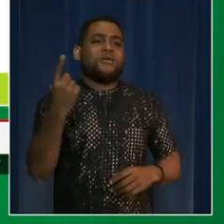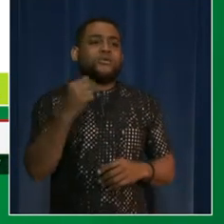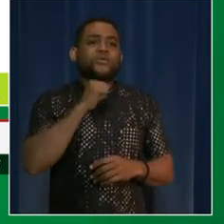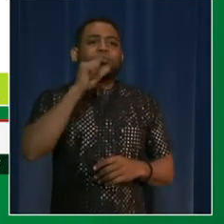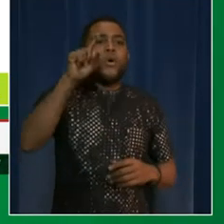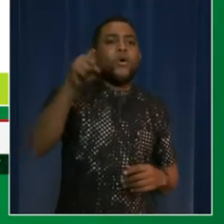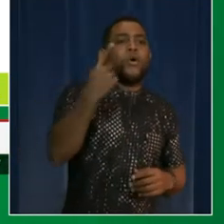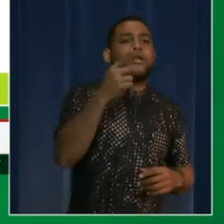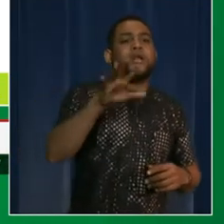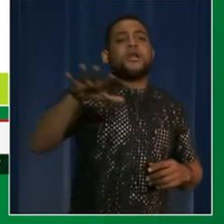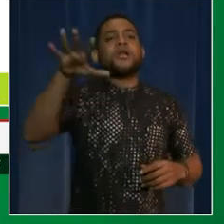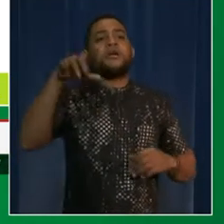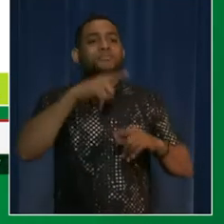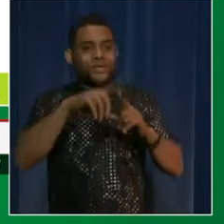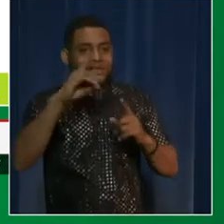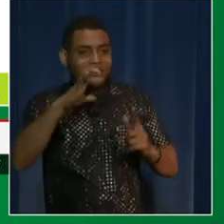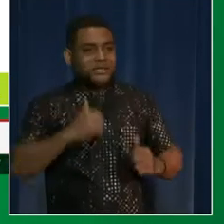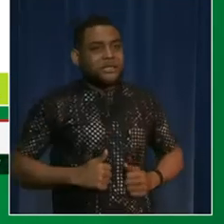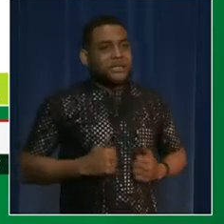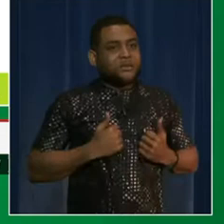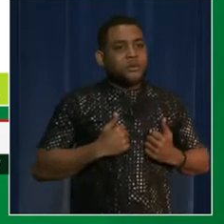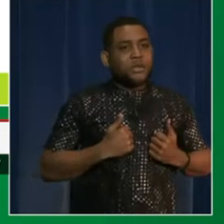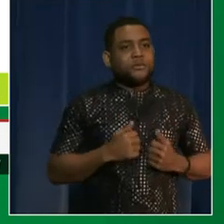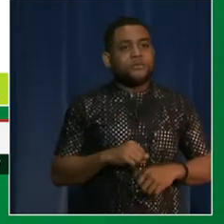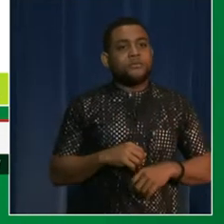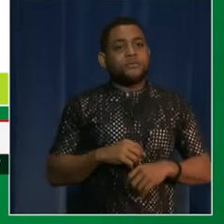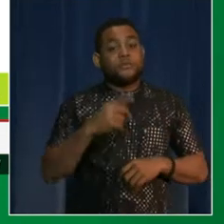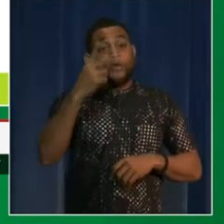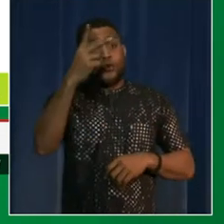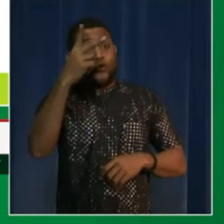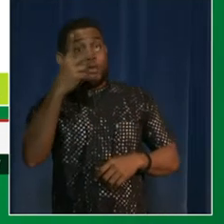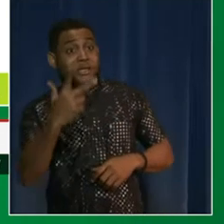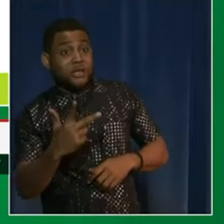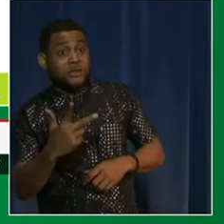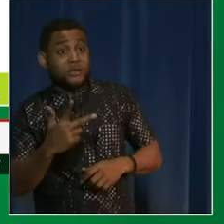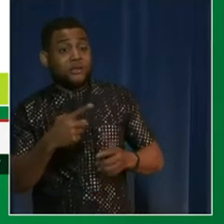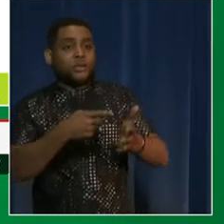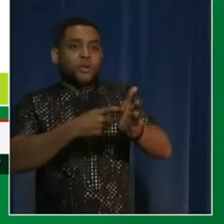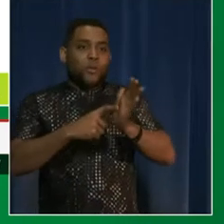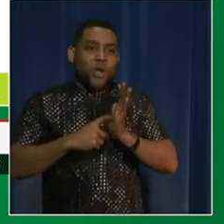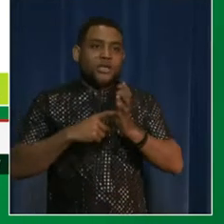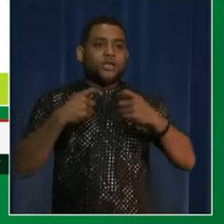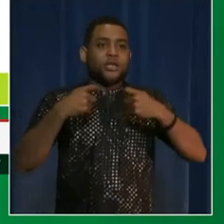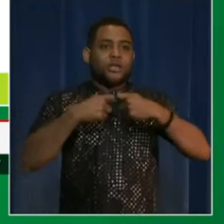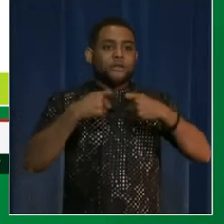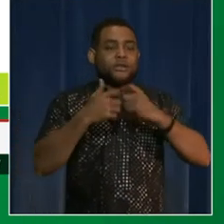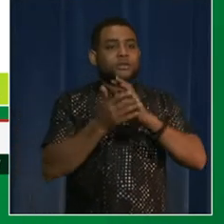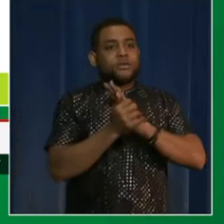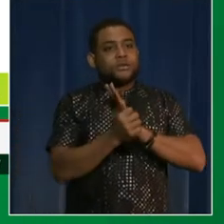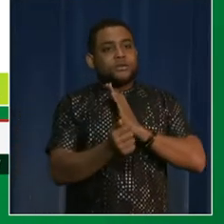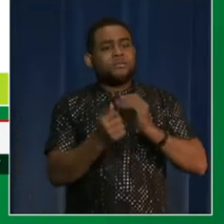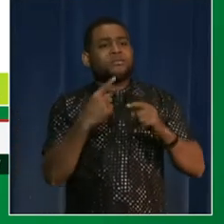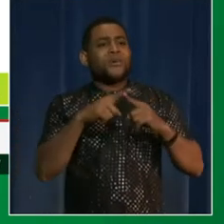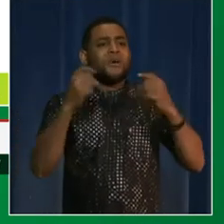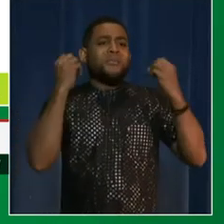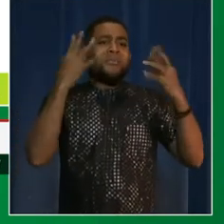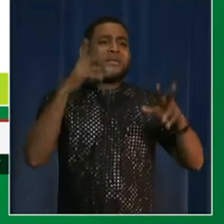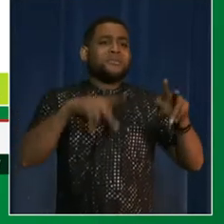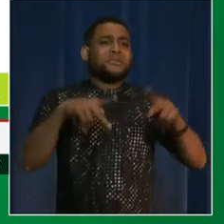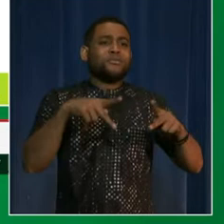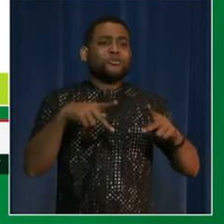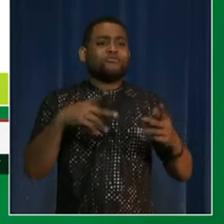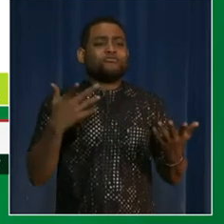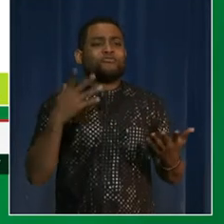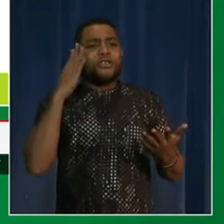residents. 2/3 of jobs today require digital skills, but many people, especially underrepresented folks, experience barriers